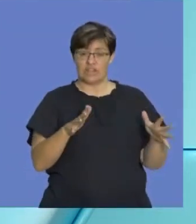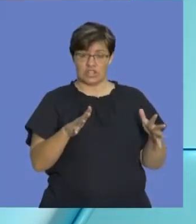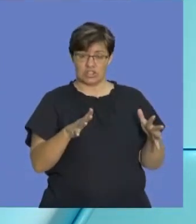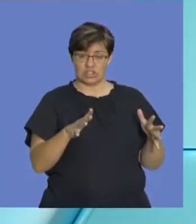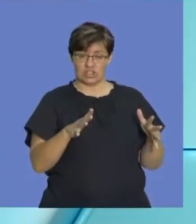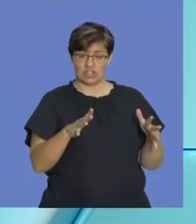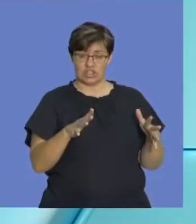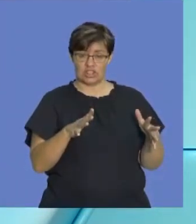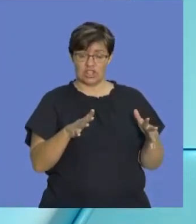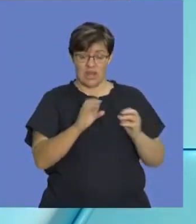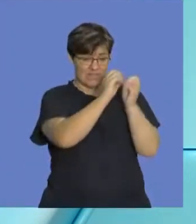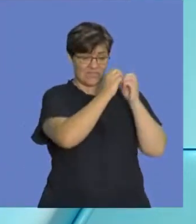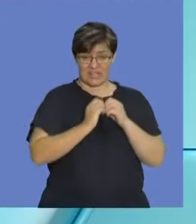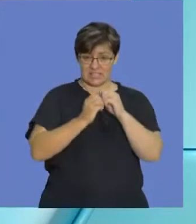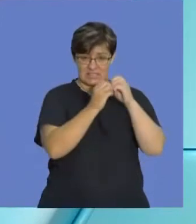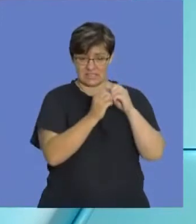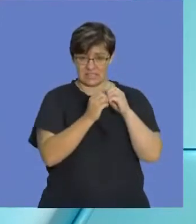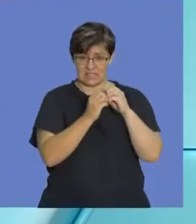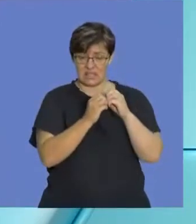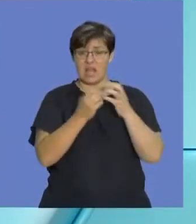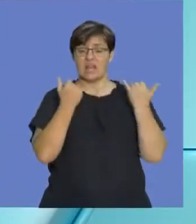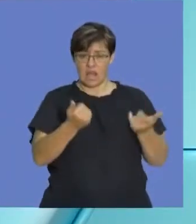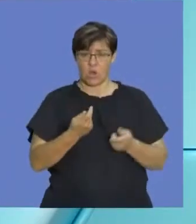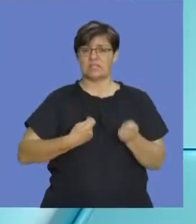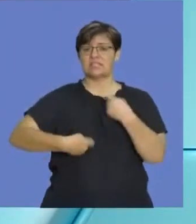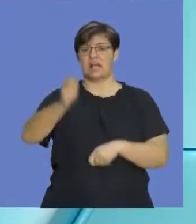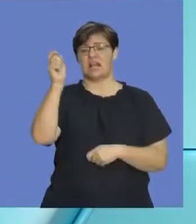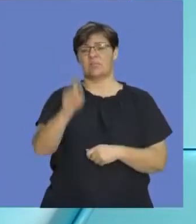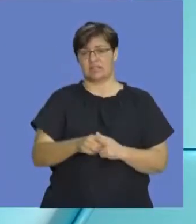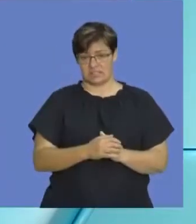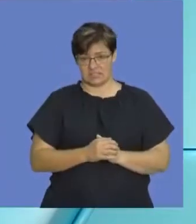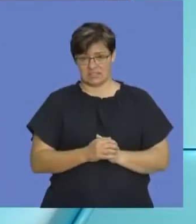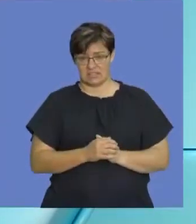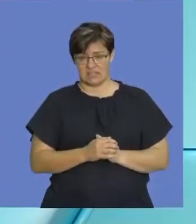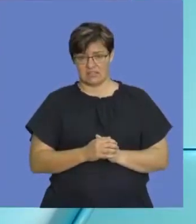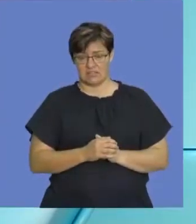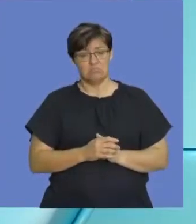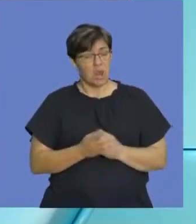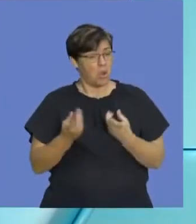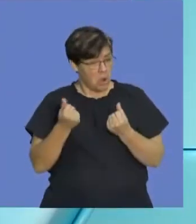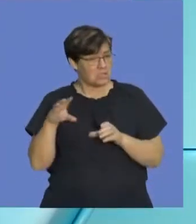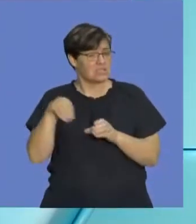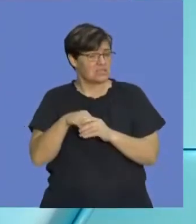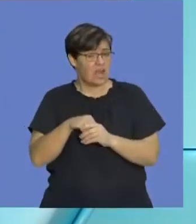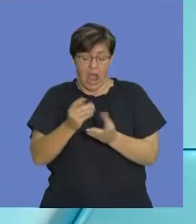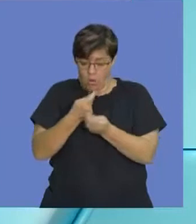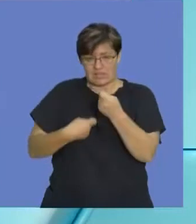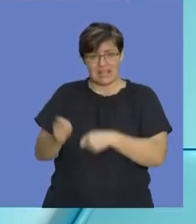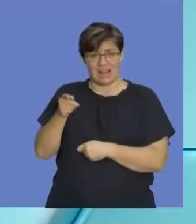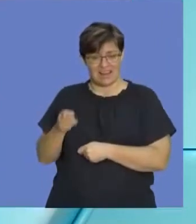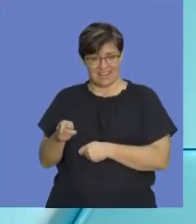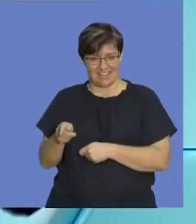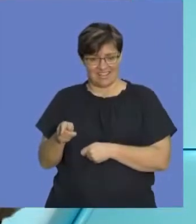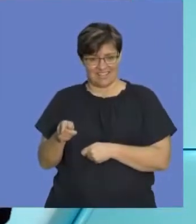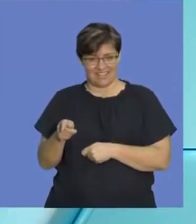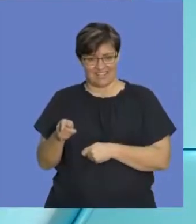you now need to sell it. Obviously, there will be costs involved in selling that product. And also, in